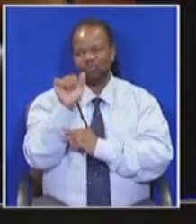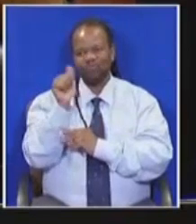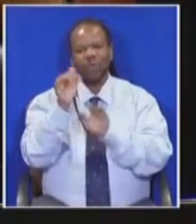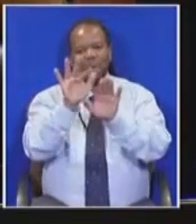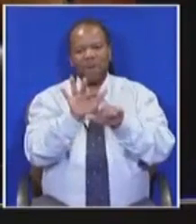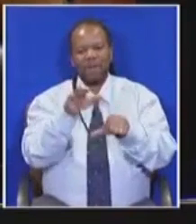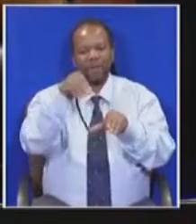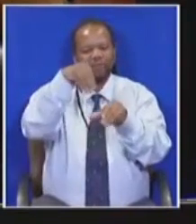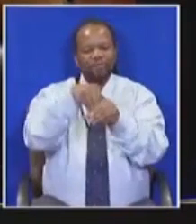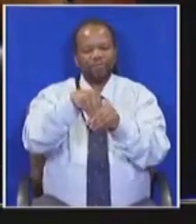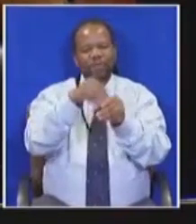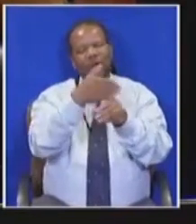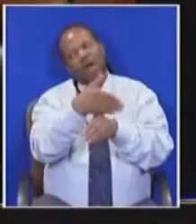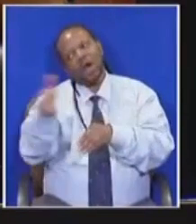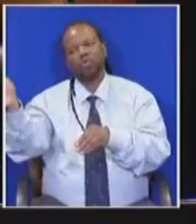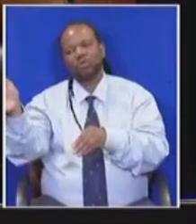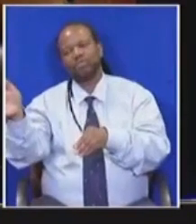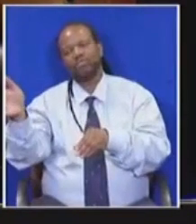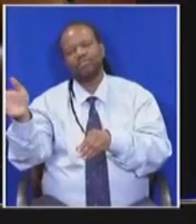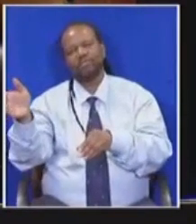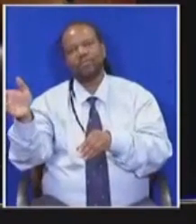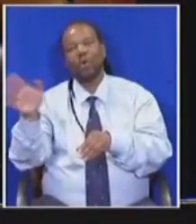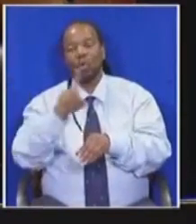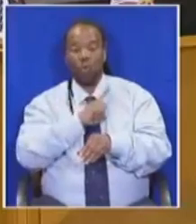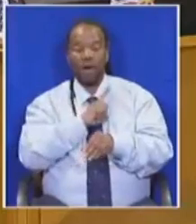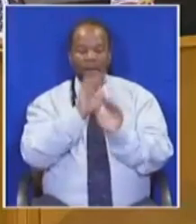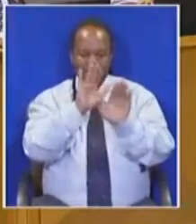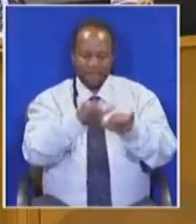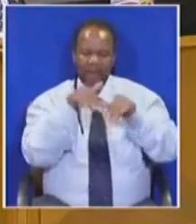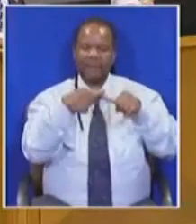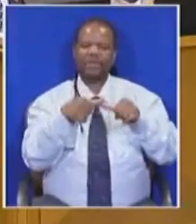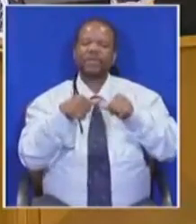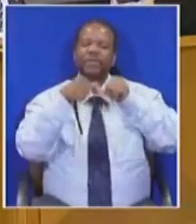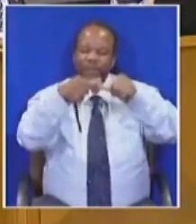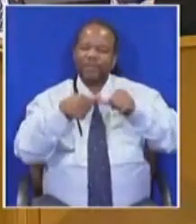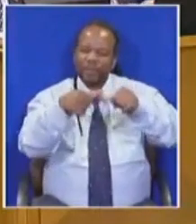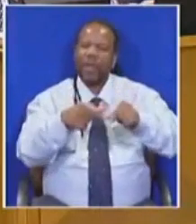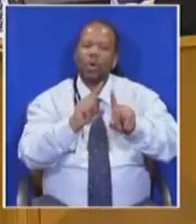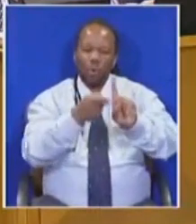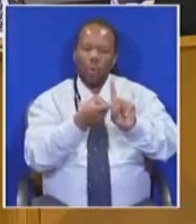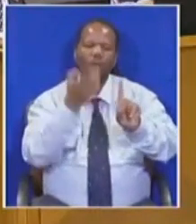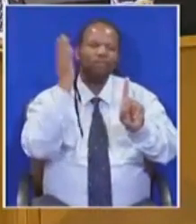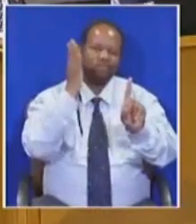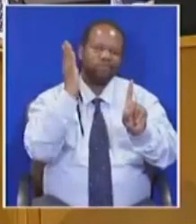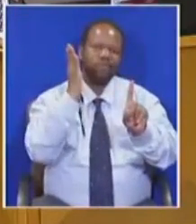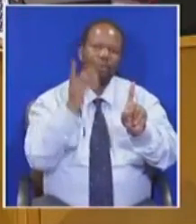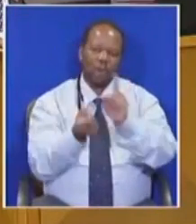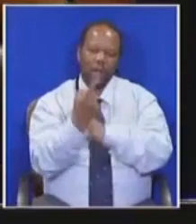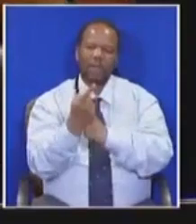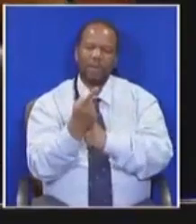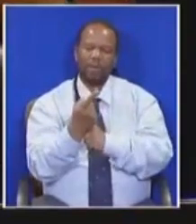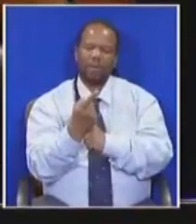house while we are proceeding, because we are going to proceed with the business of the house this